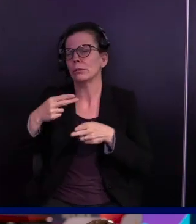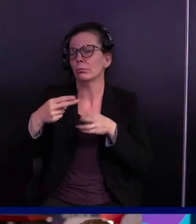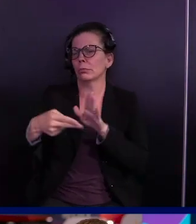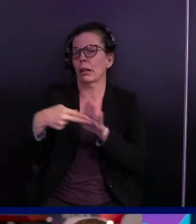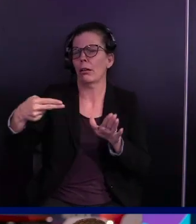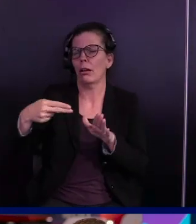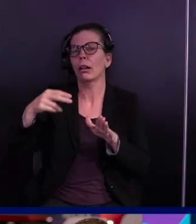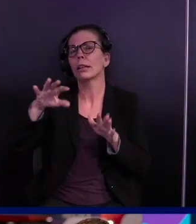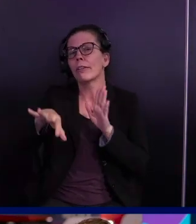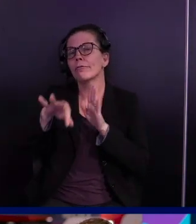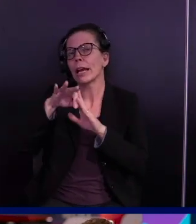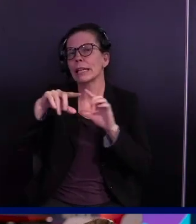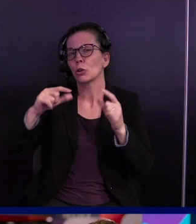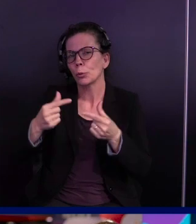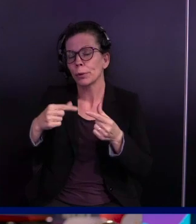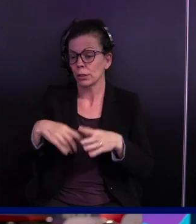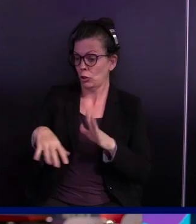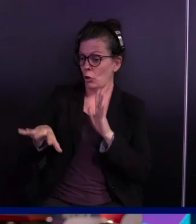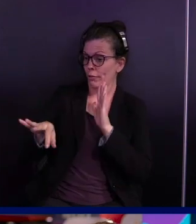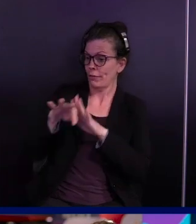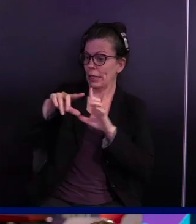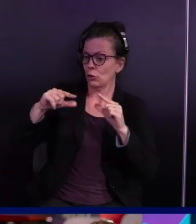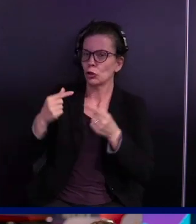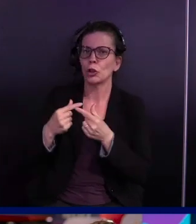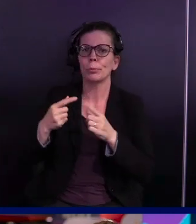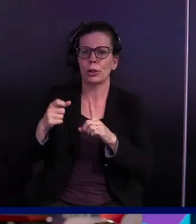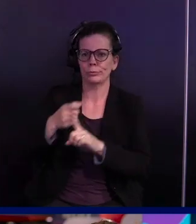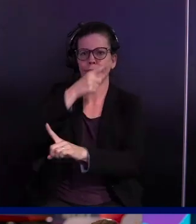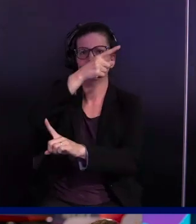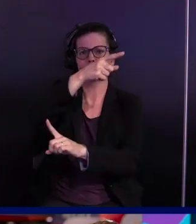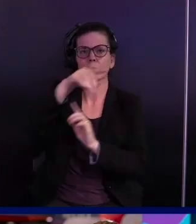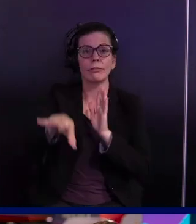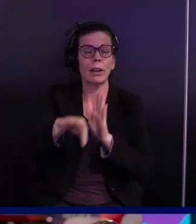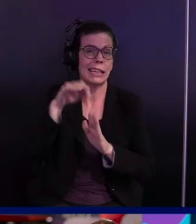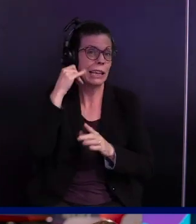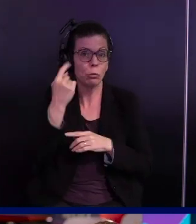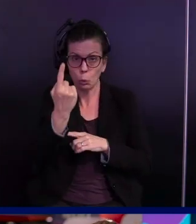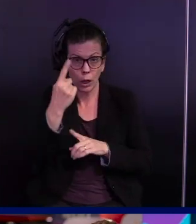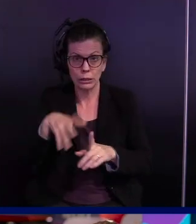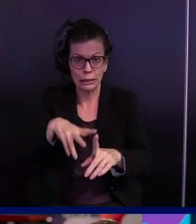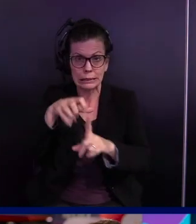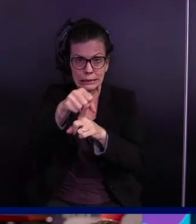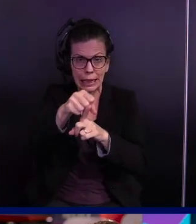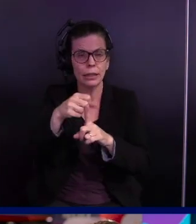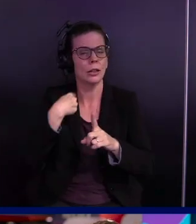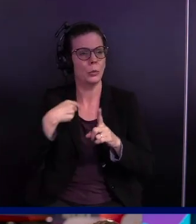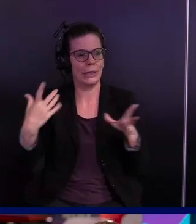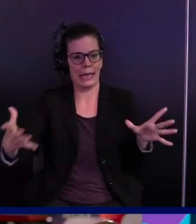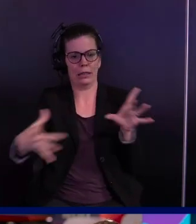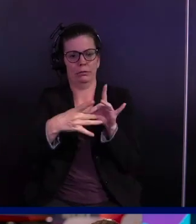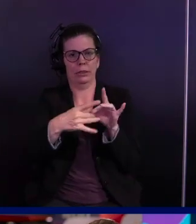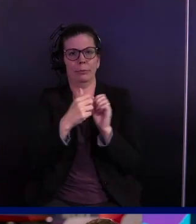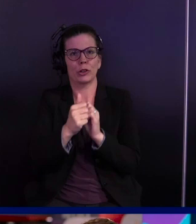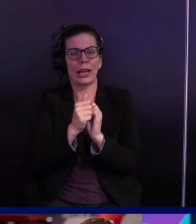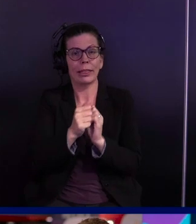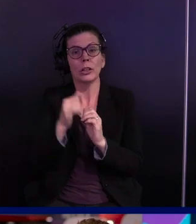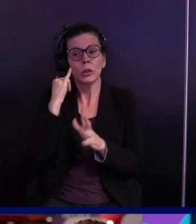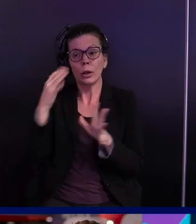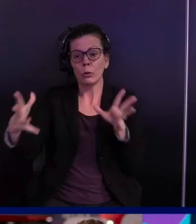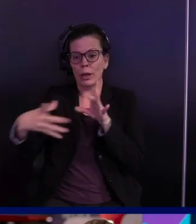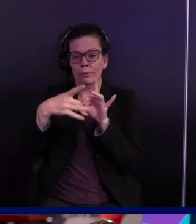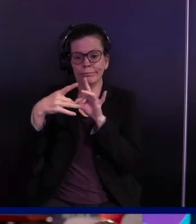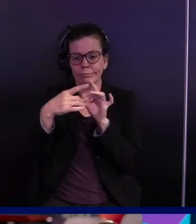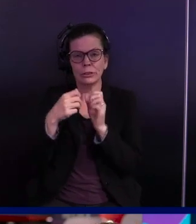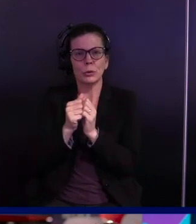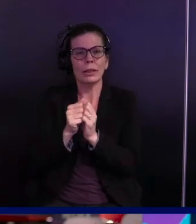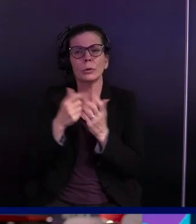So finding groups allows all these disparate findings, and if they're part of a single attack, we actually can stitch them together. And if we stitch them together and we say, okay,